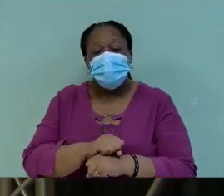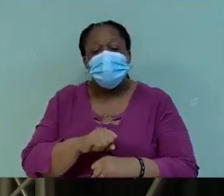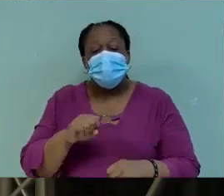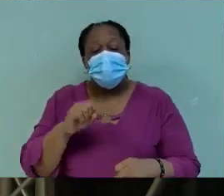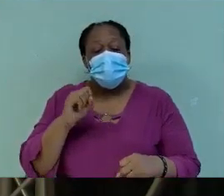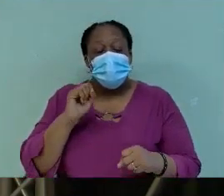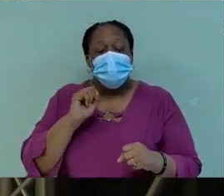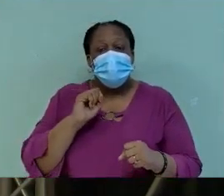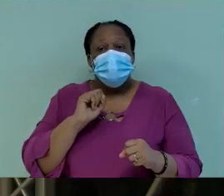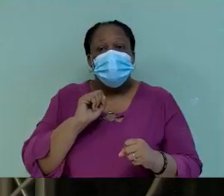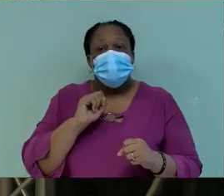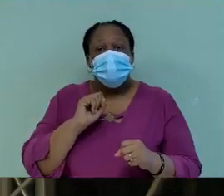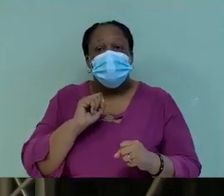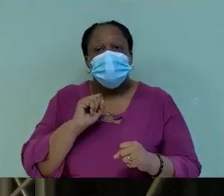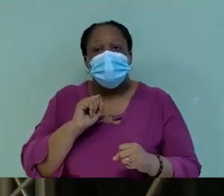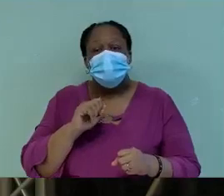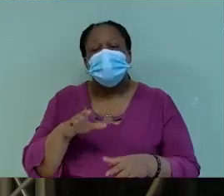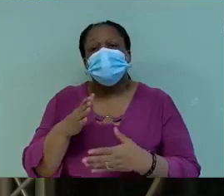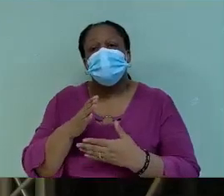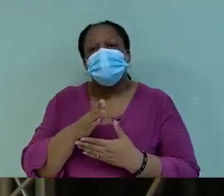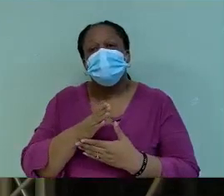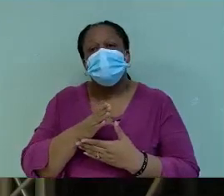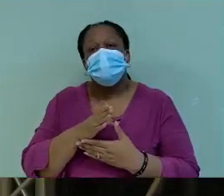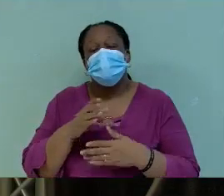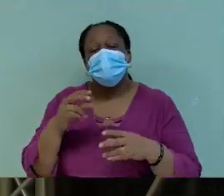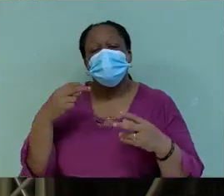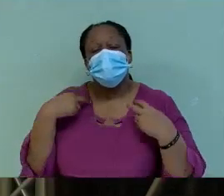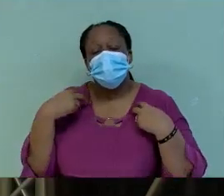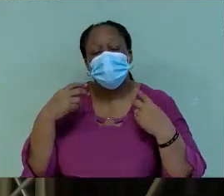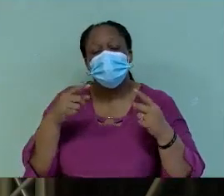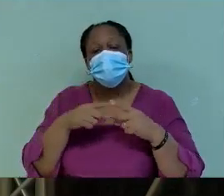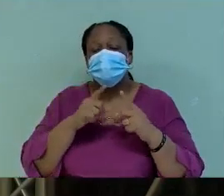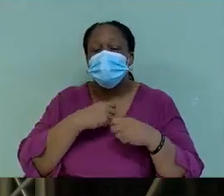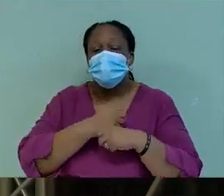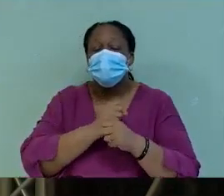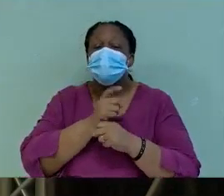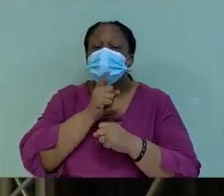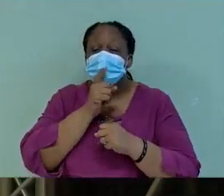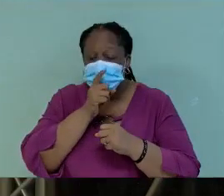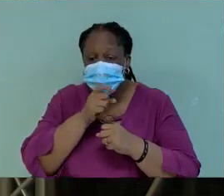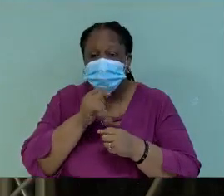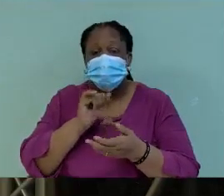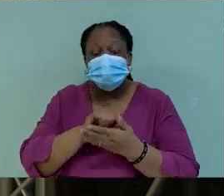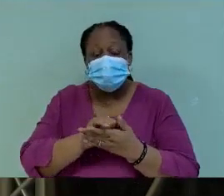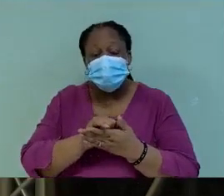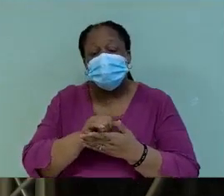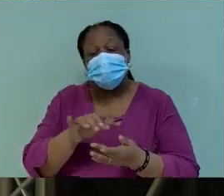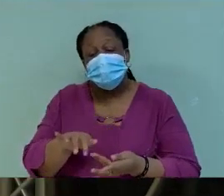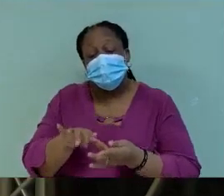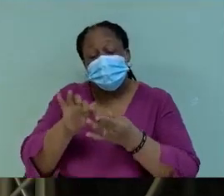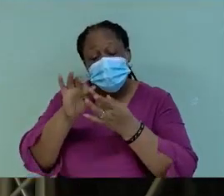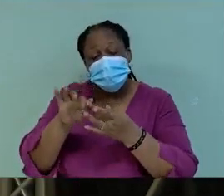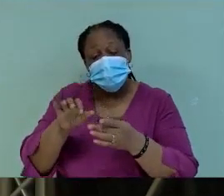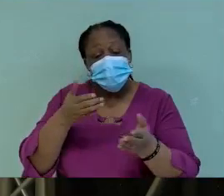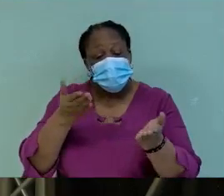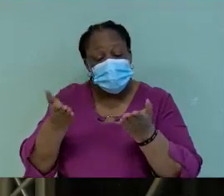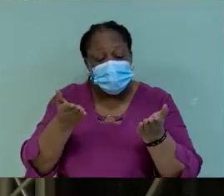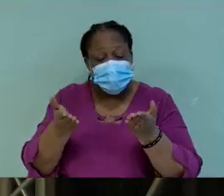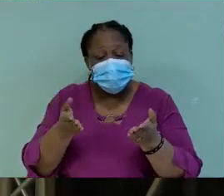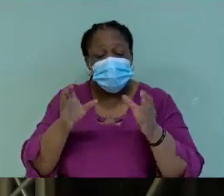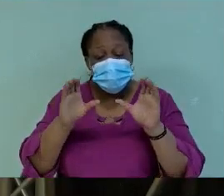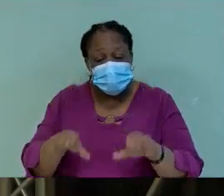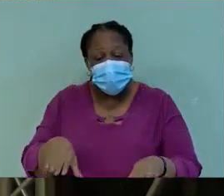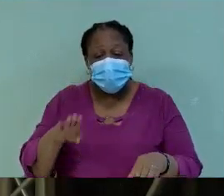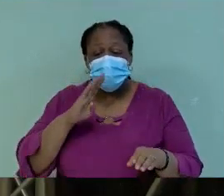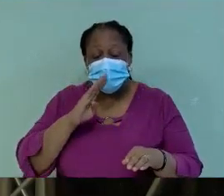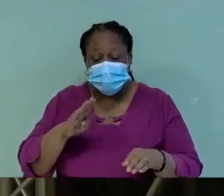under increasing pressure, we have to ensure that critical services continue to be delivered over the coming